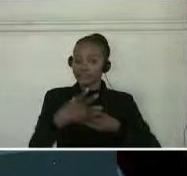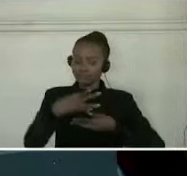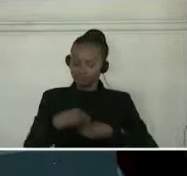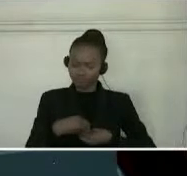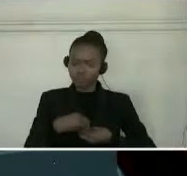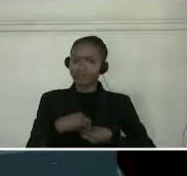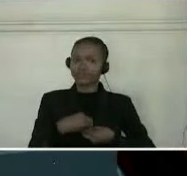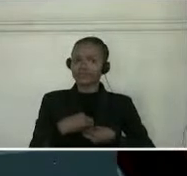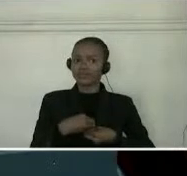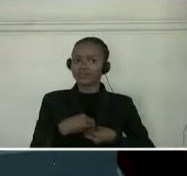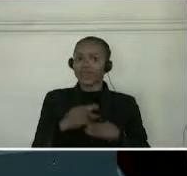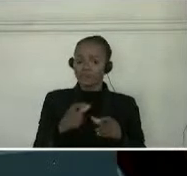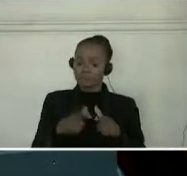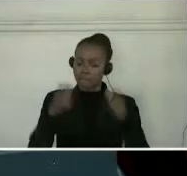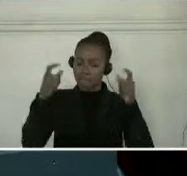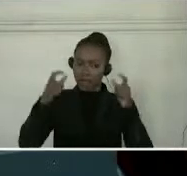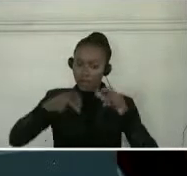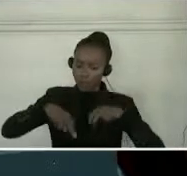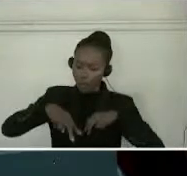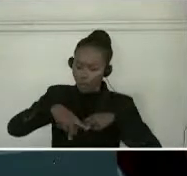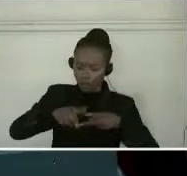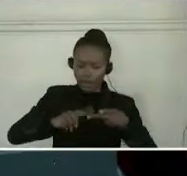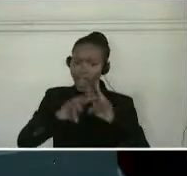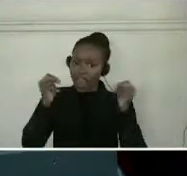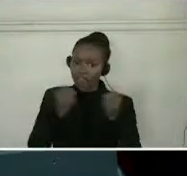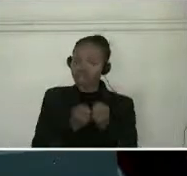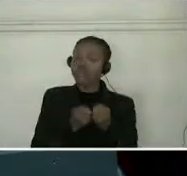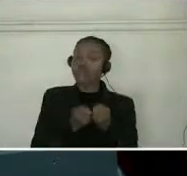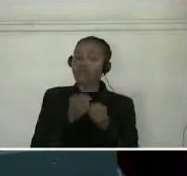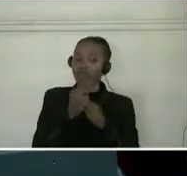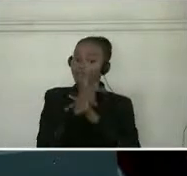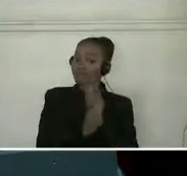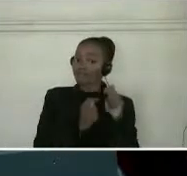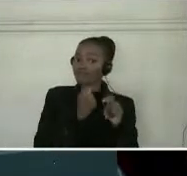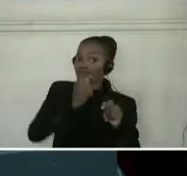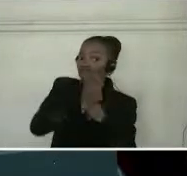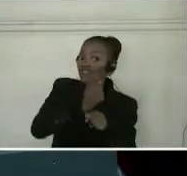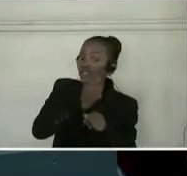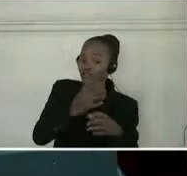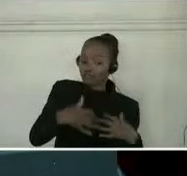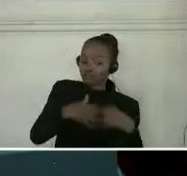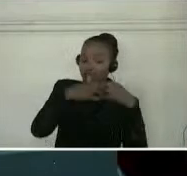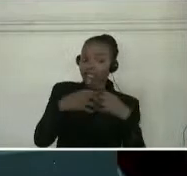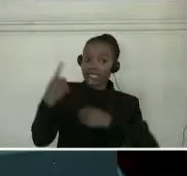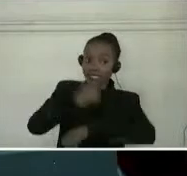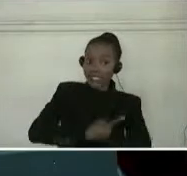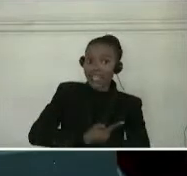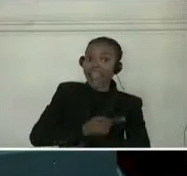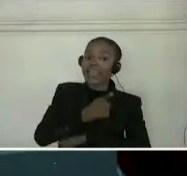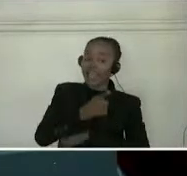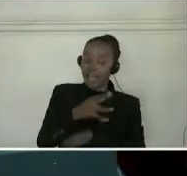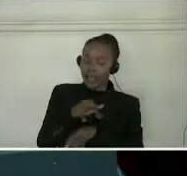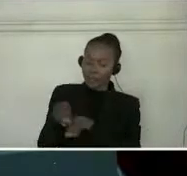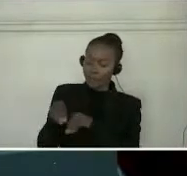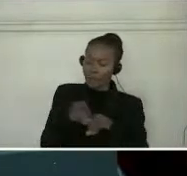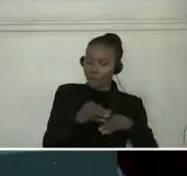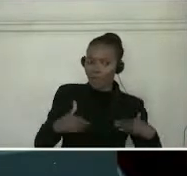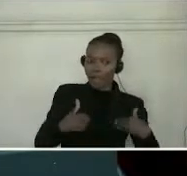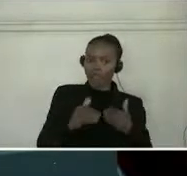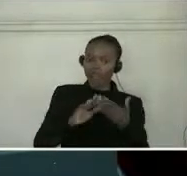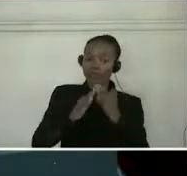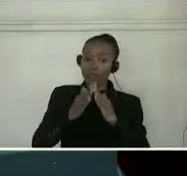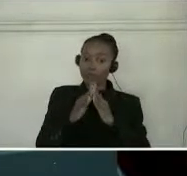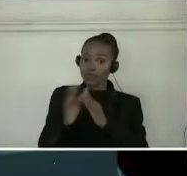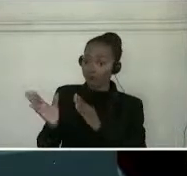games big work national recreation day and move for healthy to communities all the